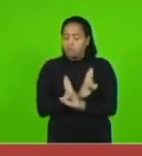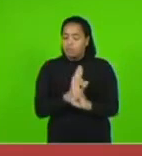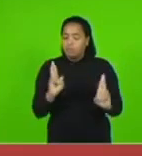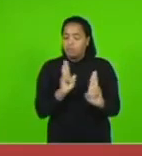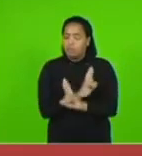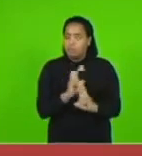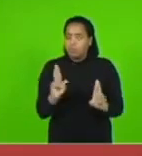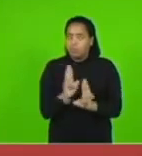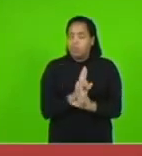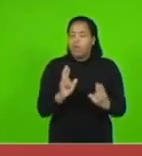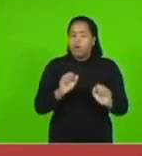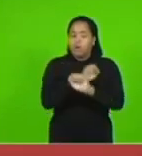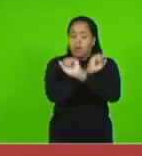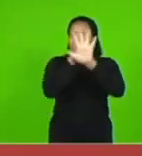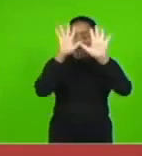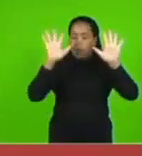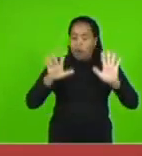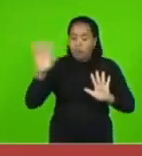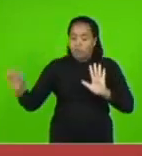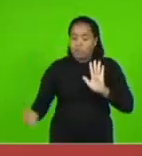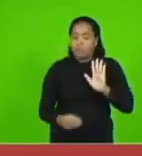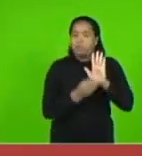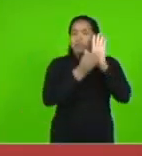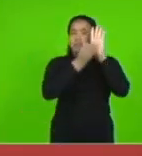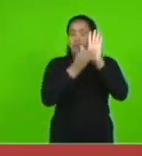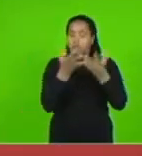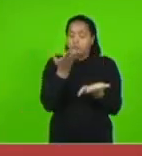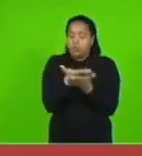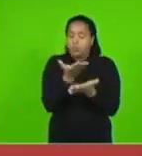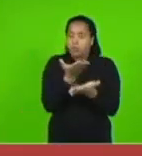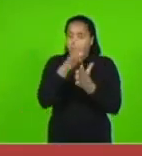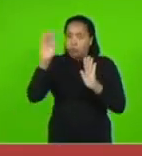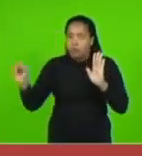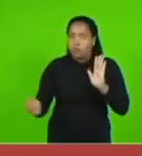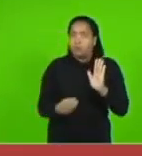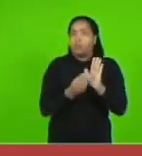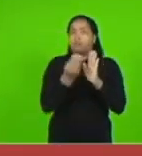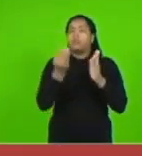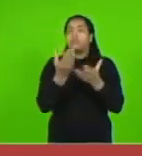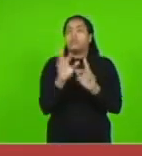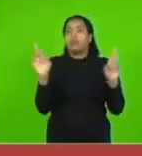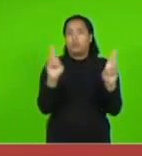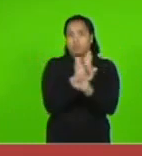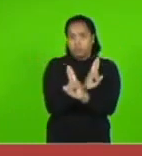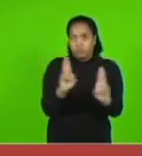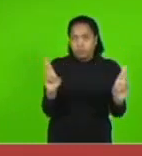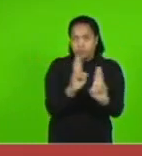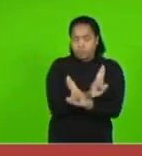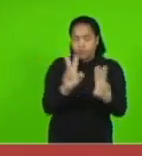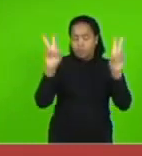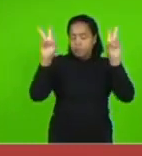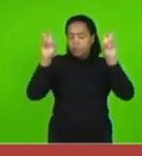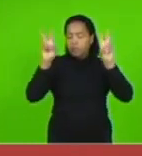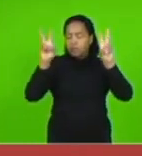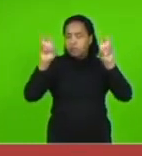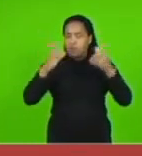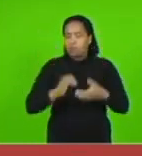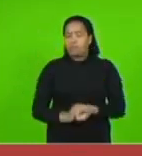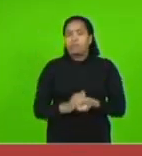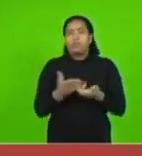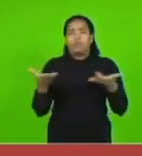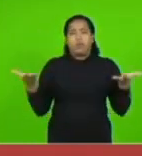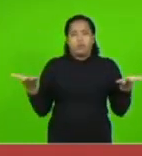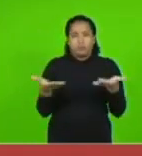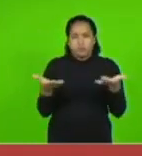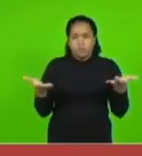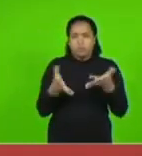And the topics that we are going to be talking about today is going to be clarifications and things that are related to what we talked about